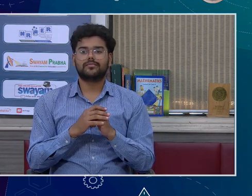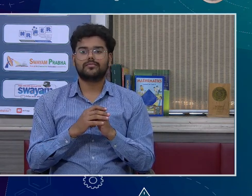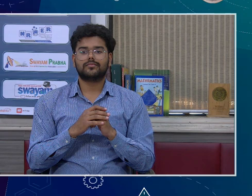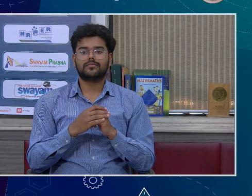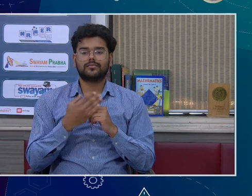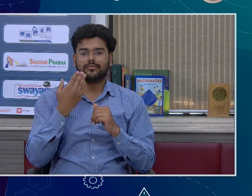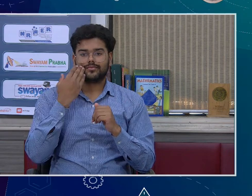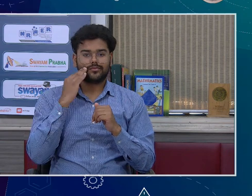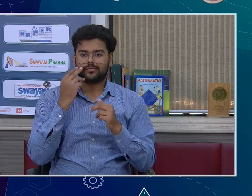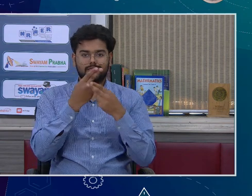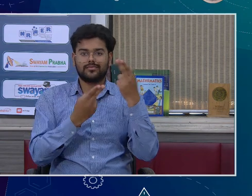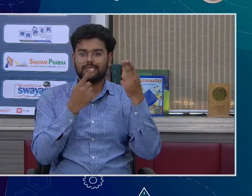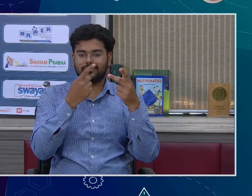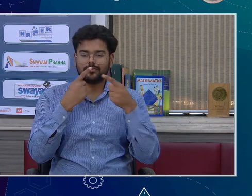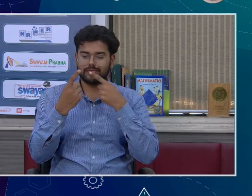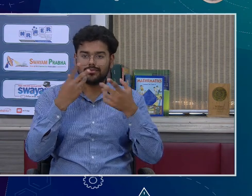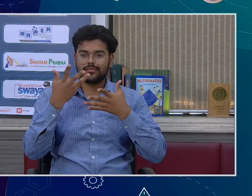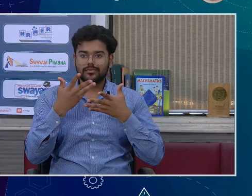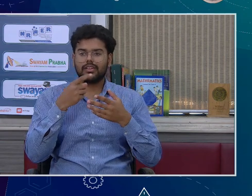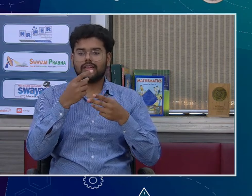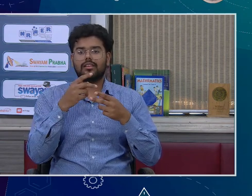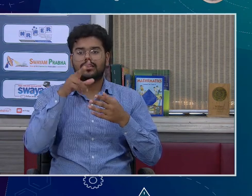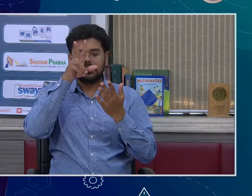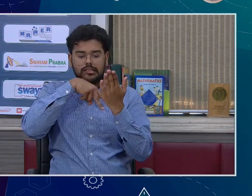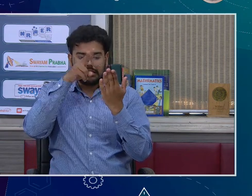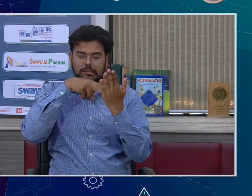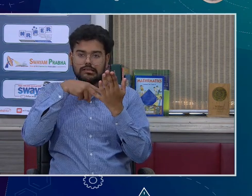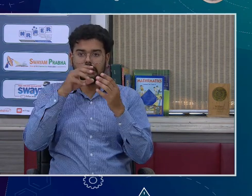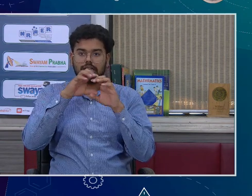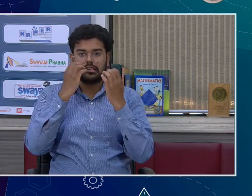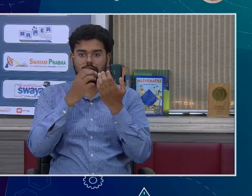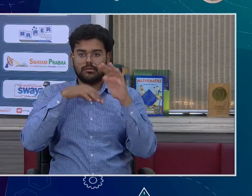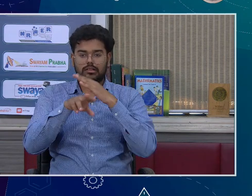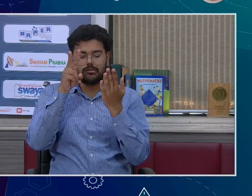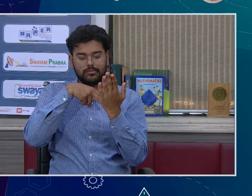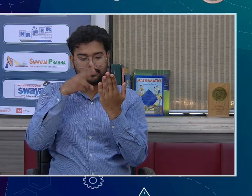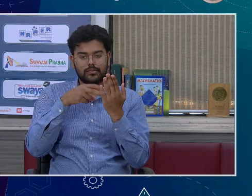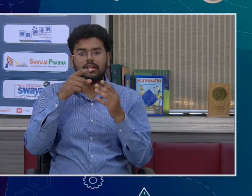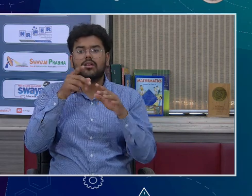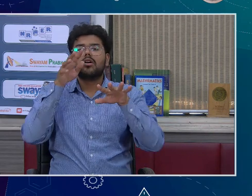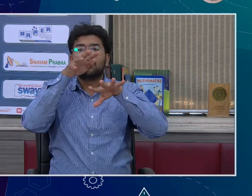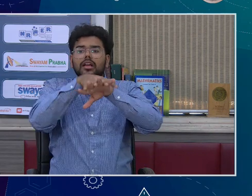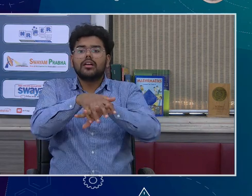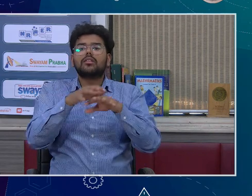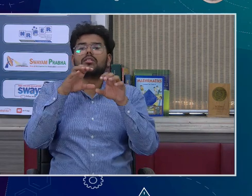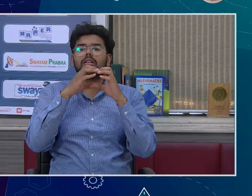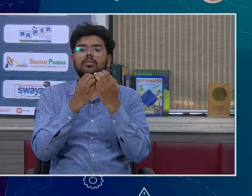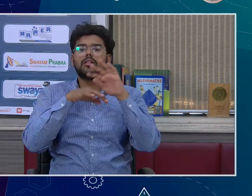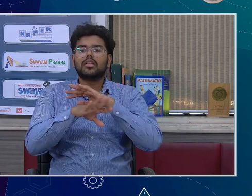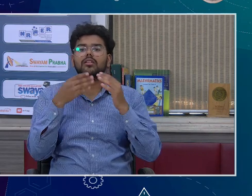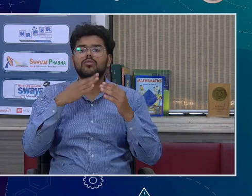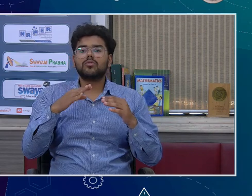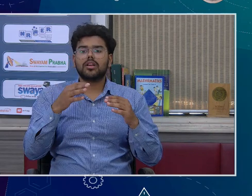this story and we are reading this in the classroom. So how can the students in the inclusive classroom be benefited from this story, reading this